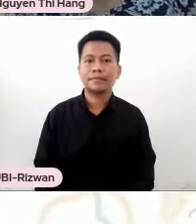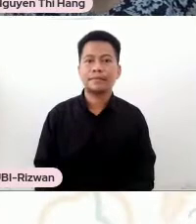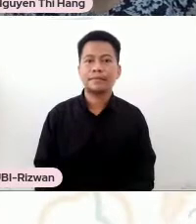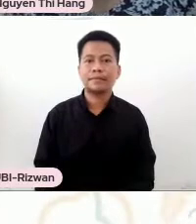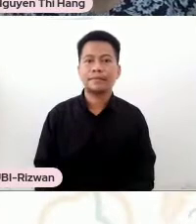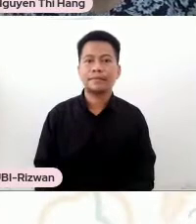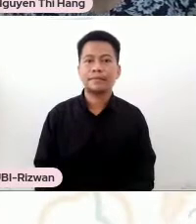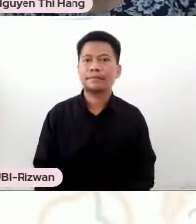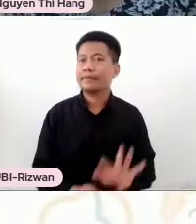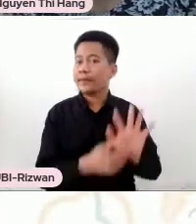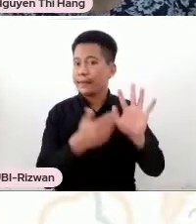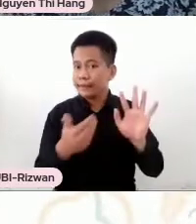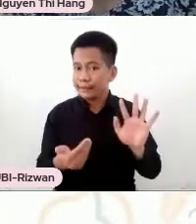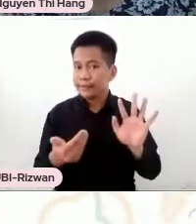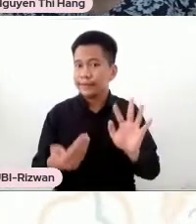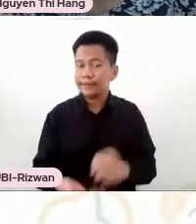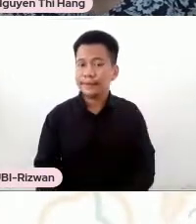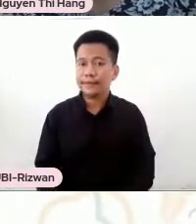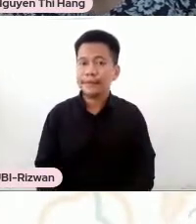please.